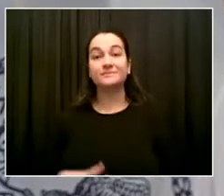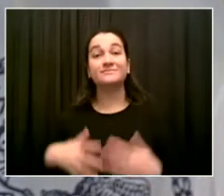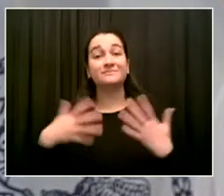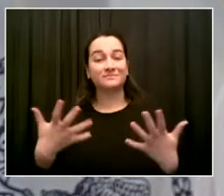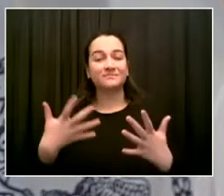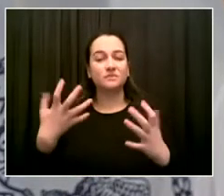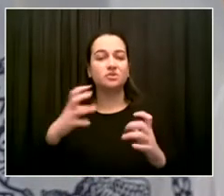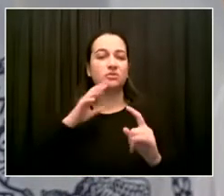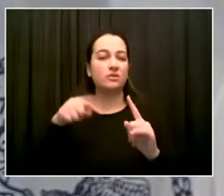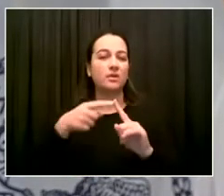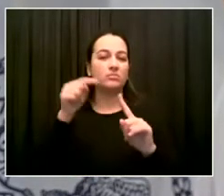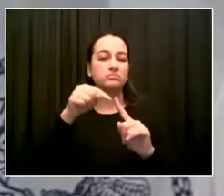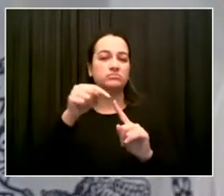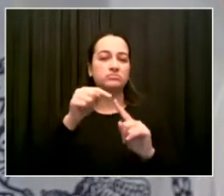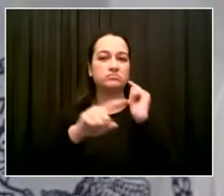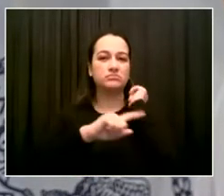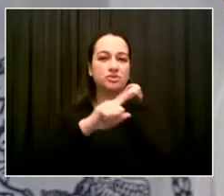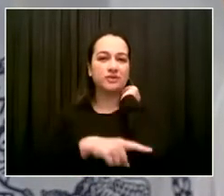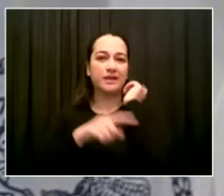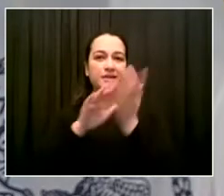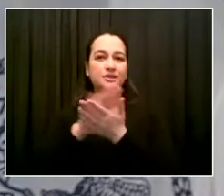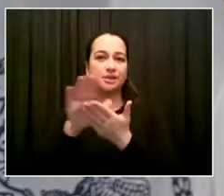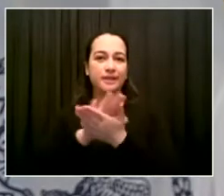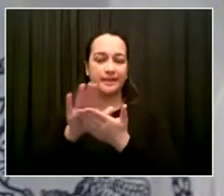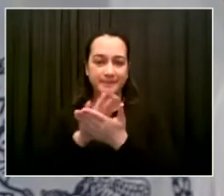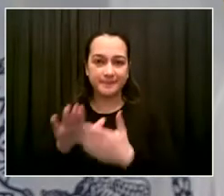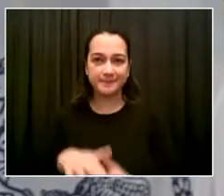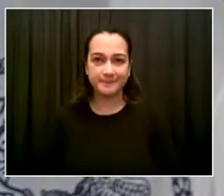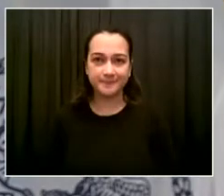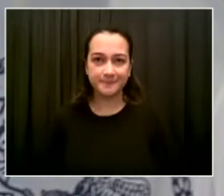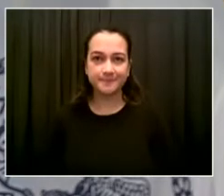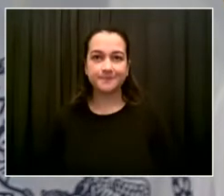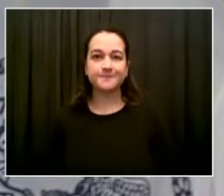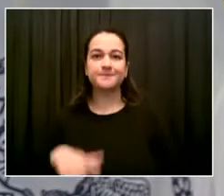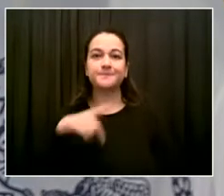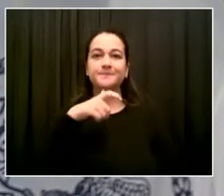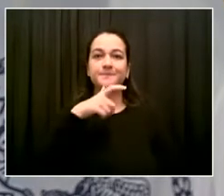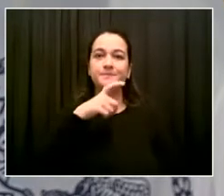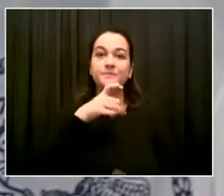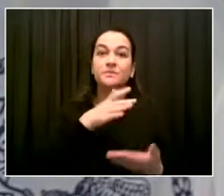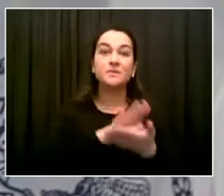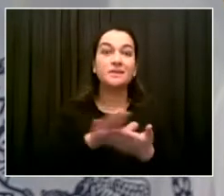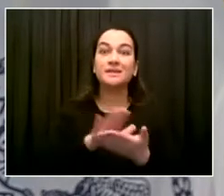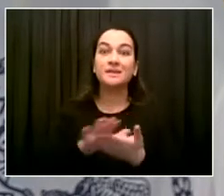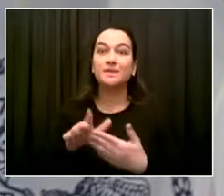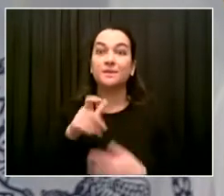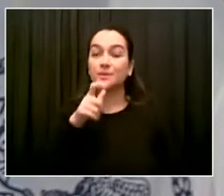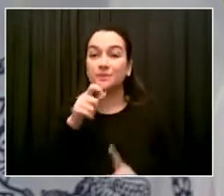for the neighborhoods, not only of his community in Brooklyn, but all over the city. Councilmember Justin Brannon.